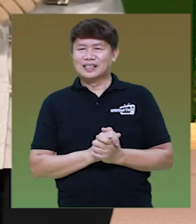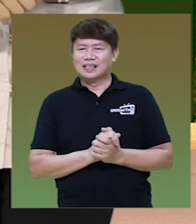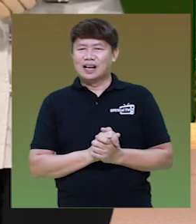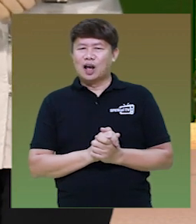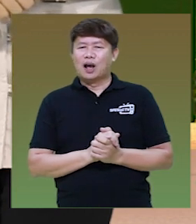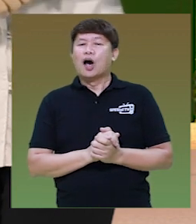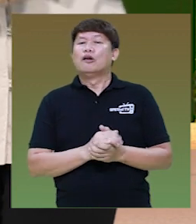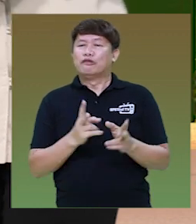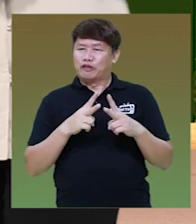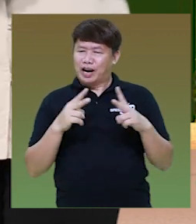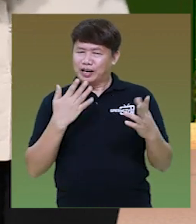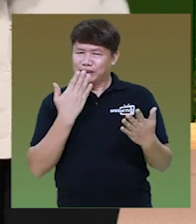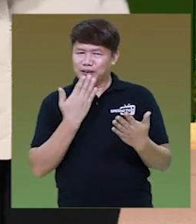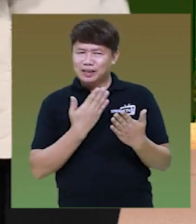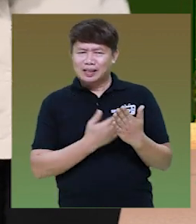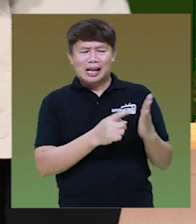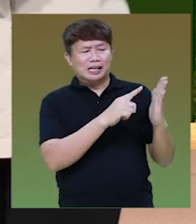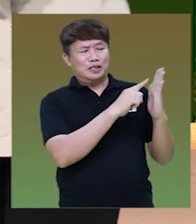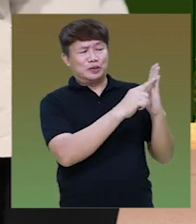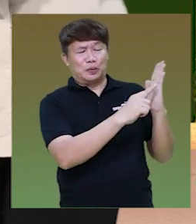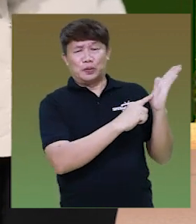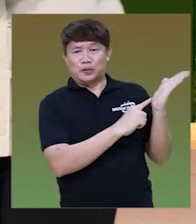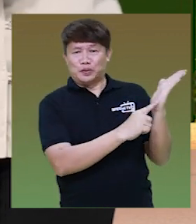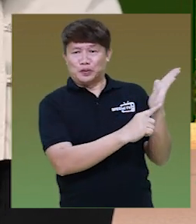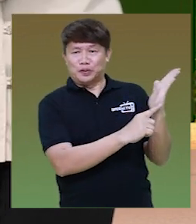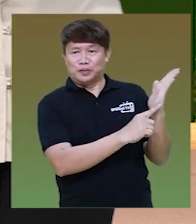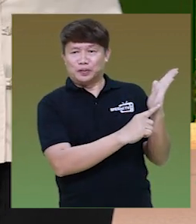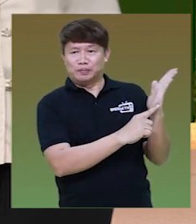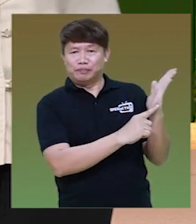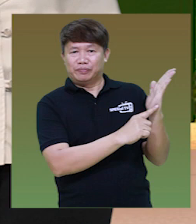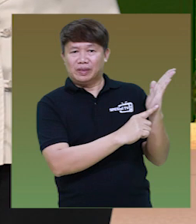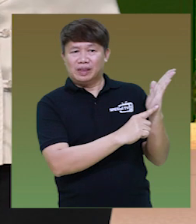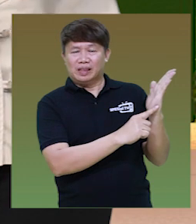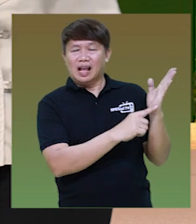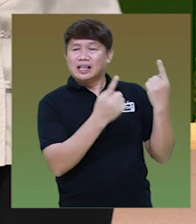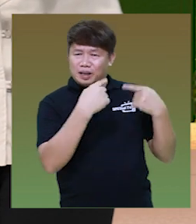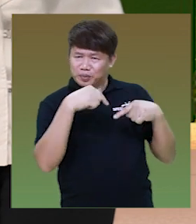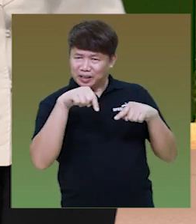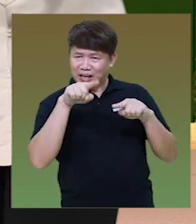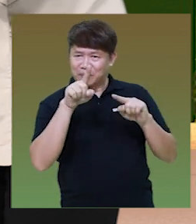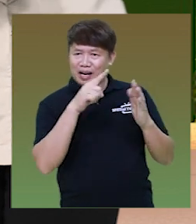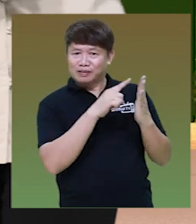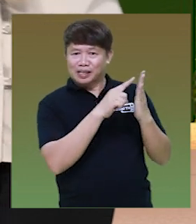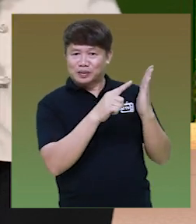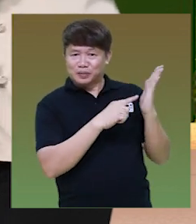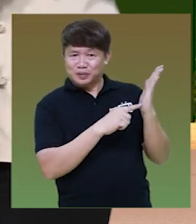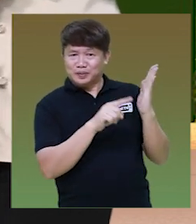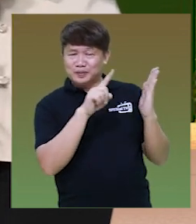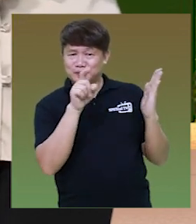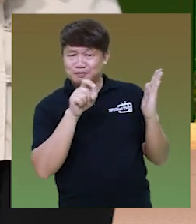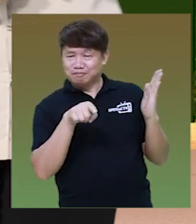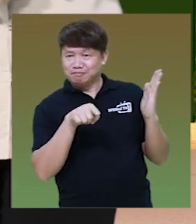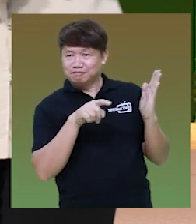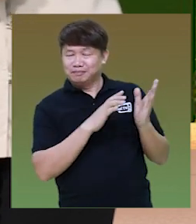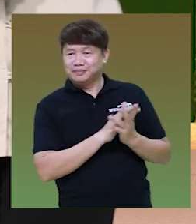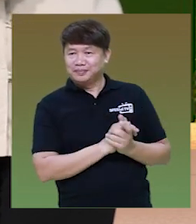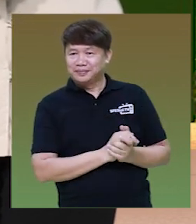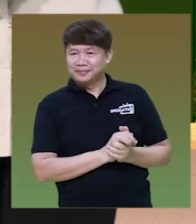Great job! It's a zoo. Have you ever been to the zoo?